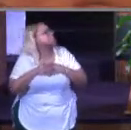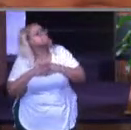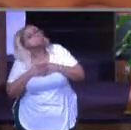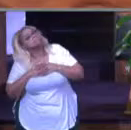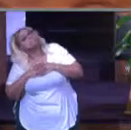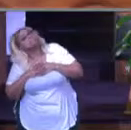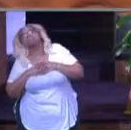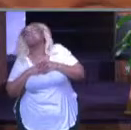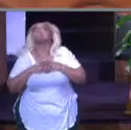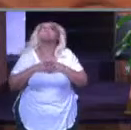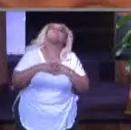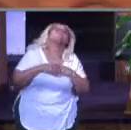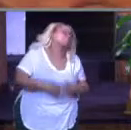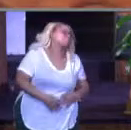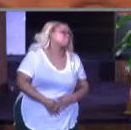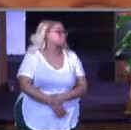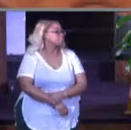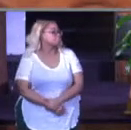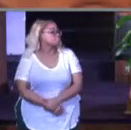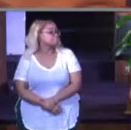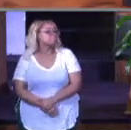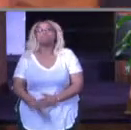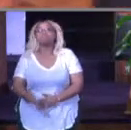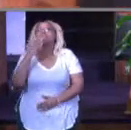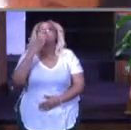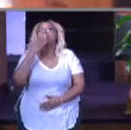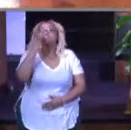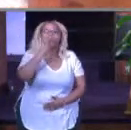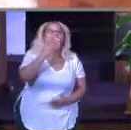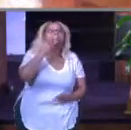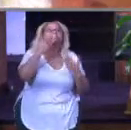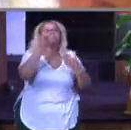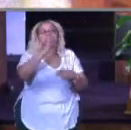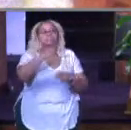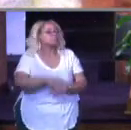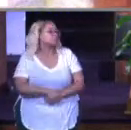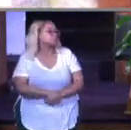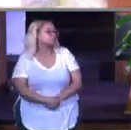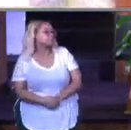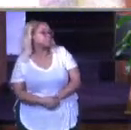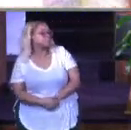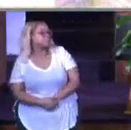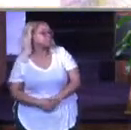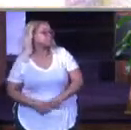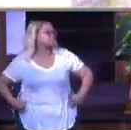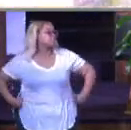receive. Oh, thank you, God. Oh, thank you, God.